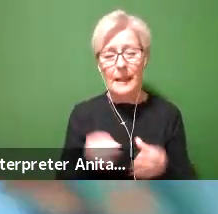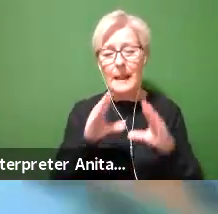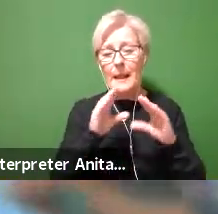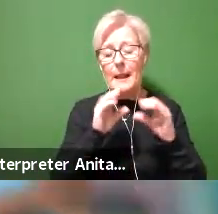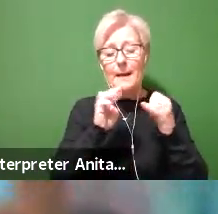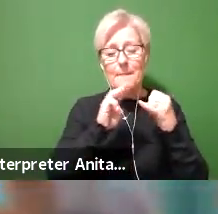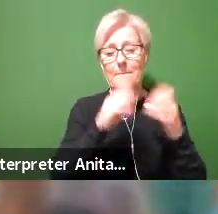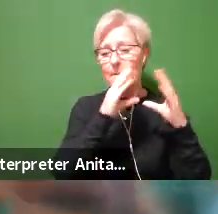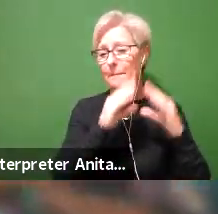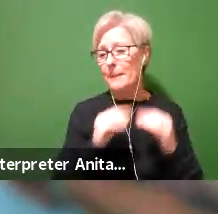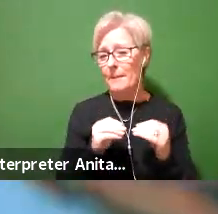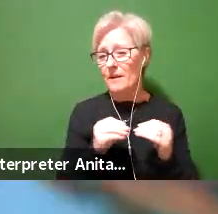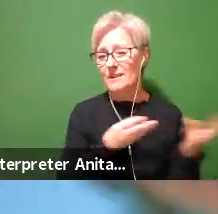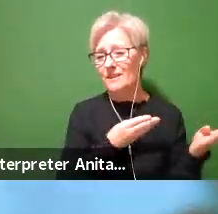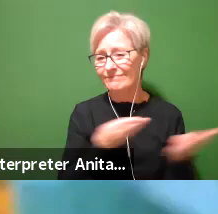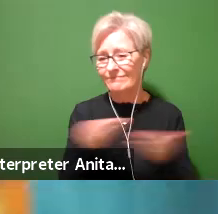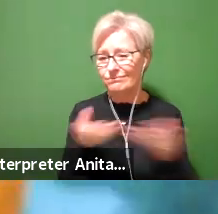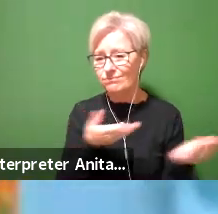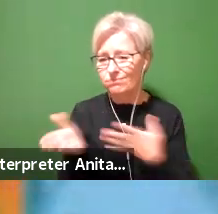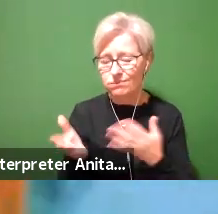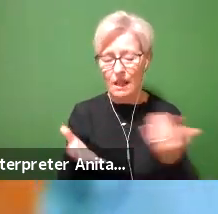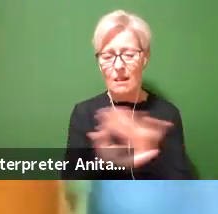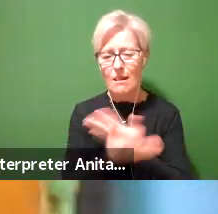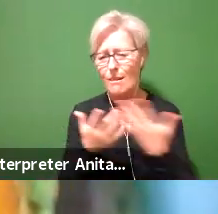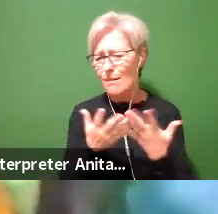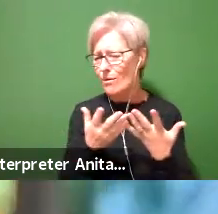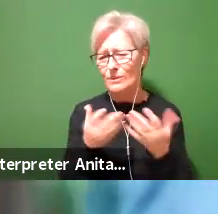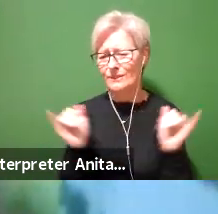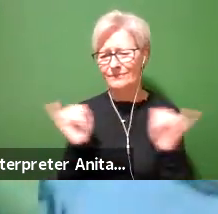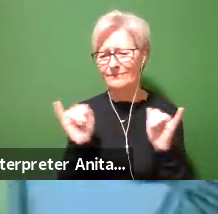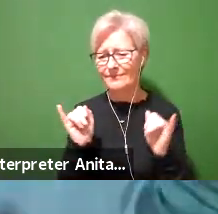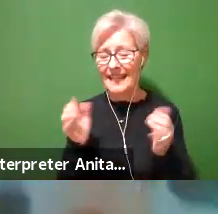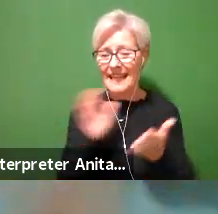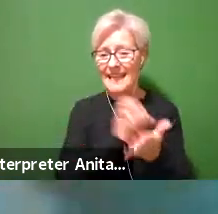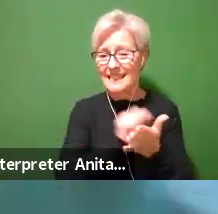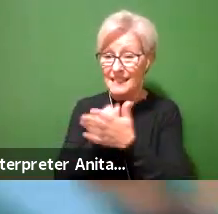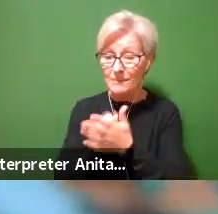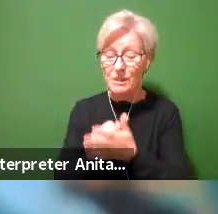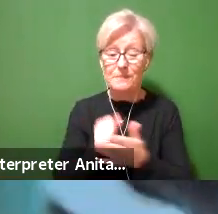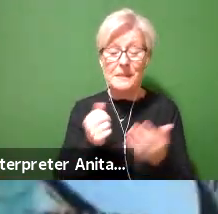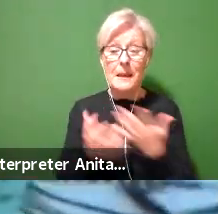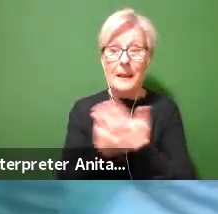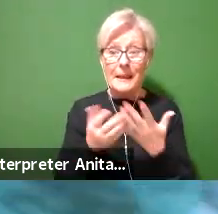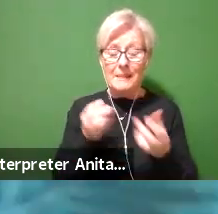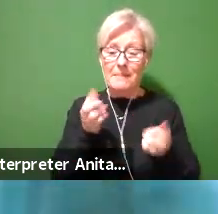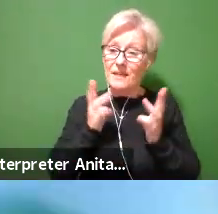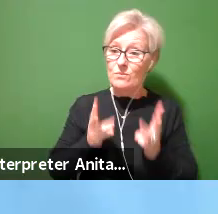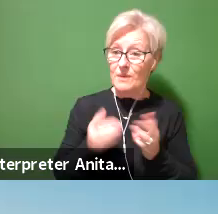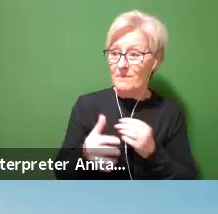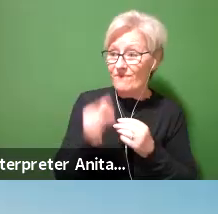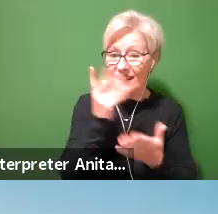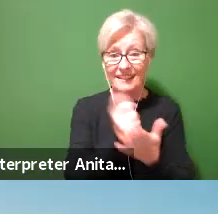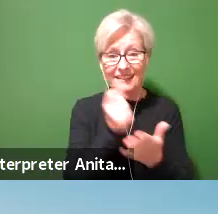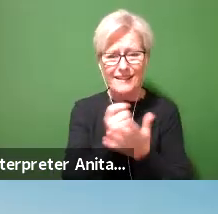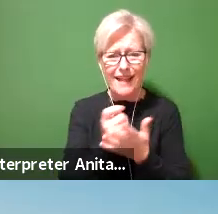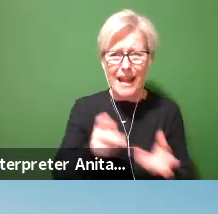a natural part of our lives and it isn't all that bad. Many women find this time to be one of renewed interest in life, with a new sense